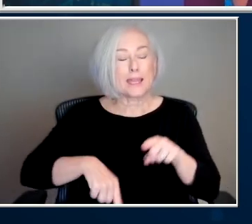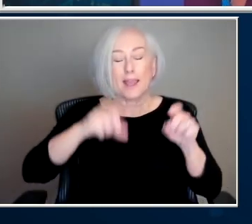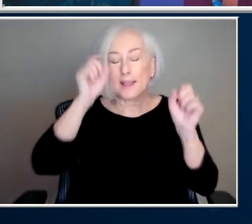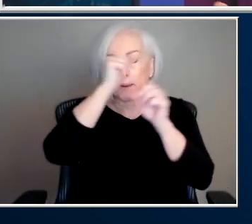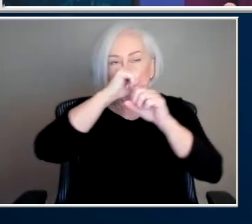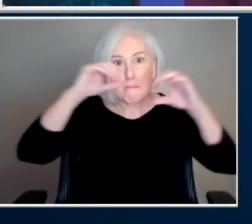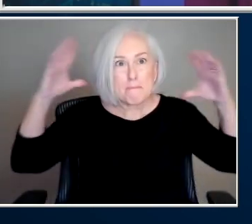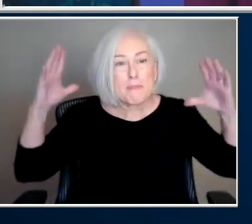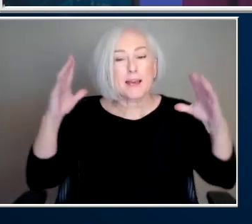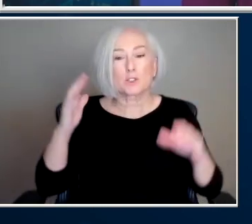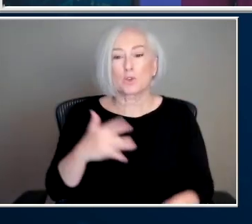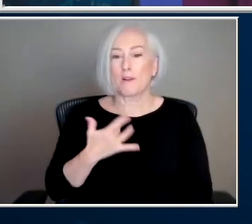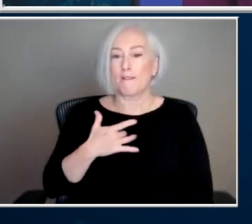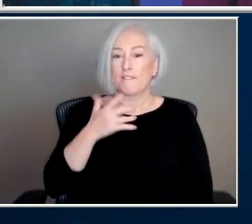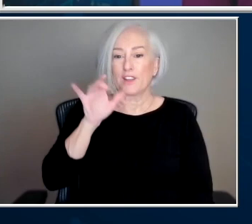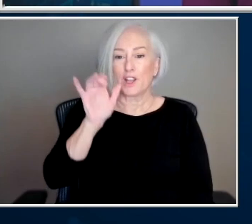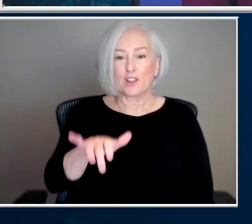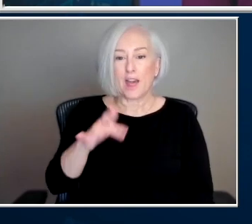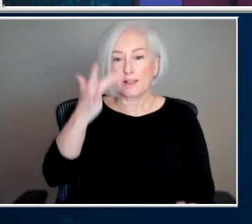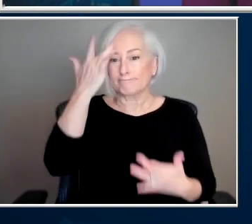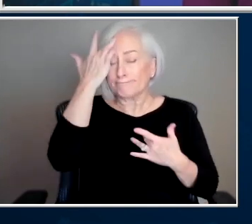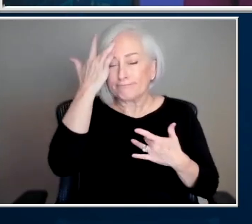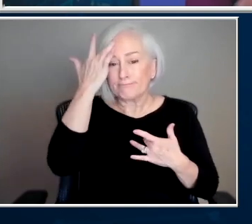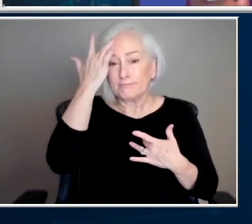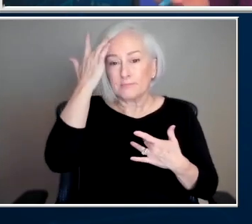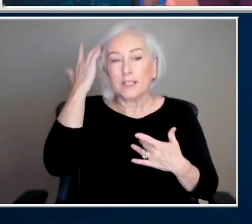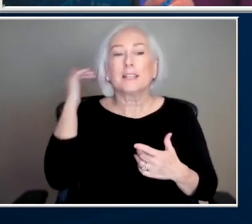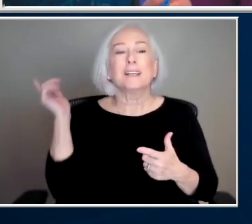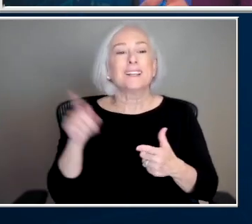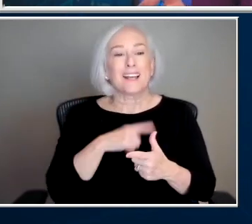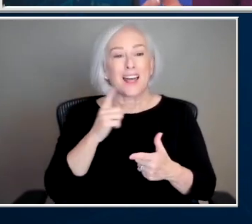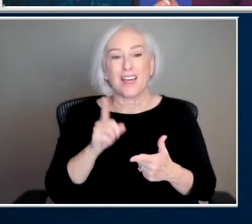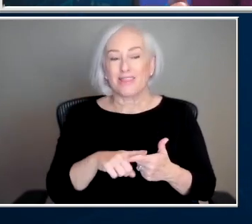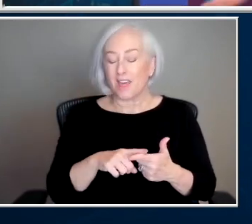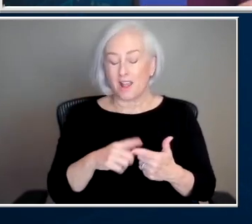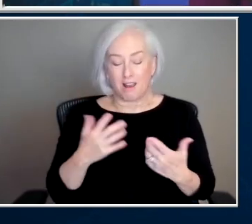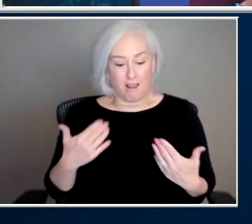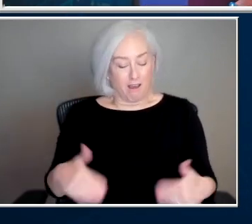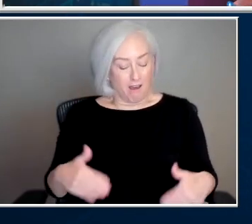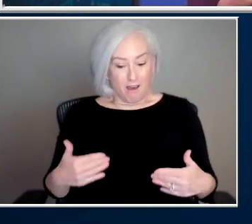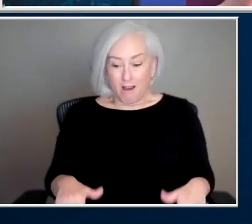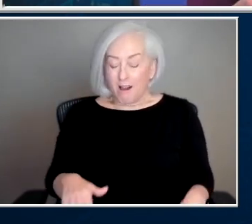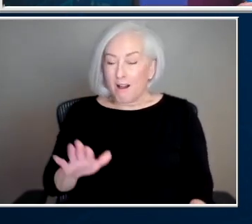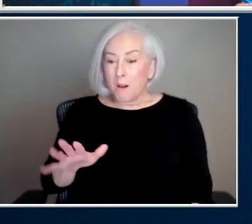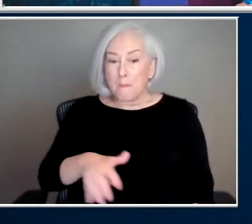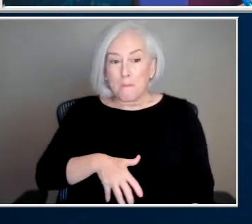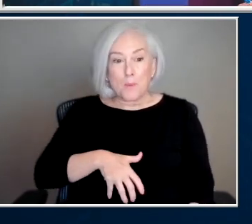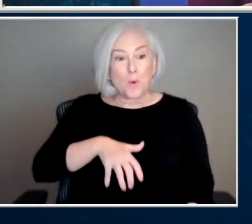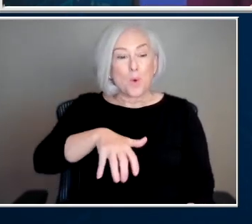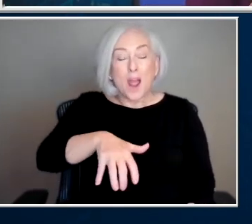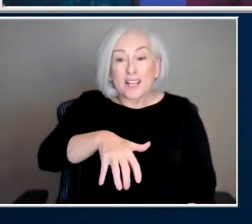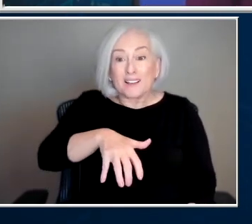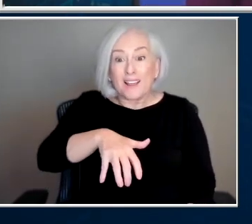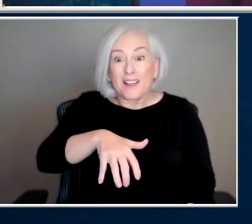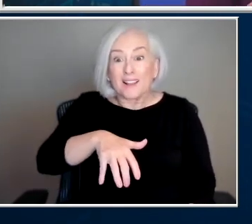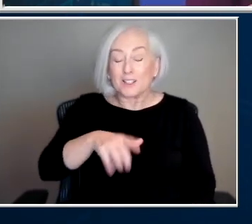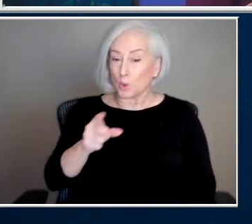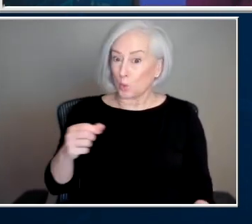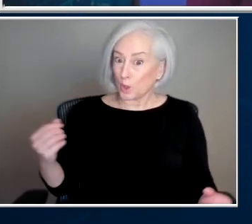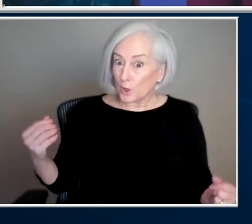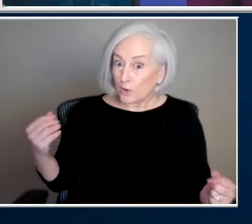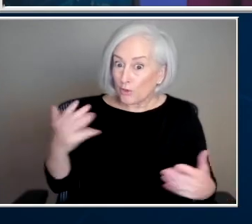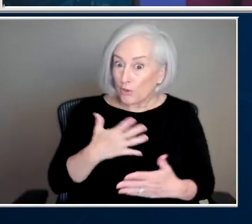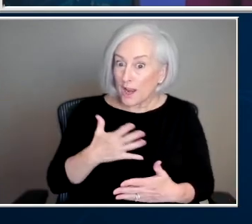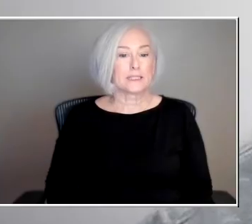those symptoms and then you get this wonderful, joyful news that you're pregnant. Were you scared at all that this was going to continue throughout